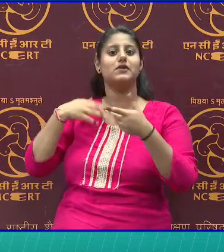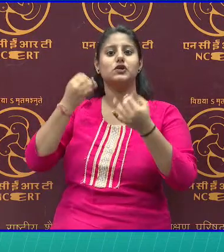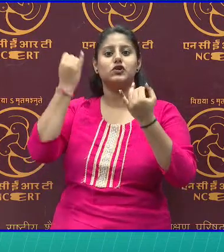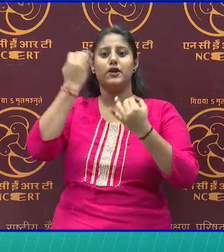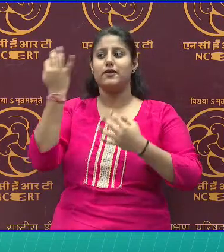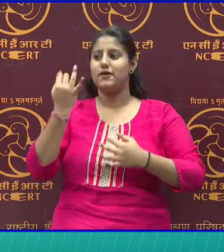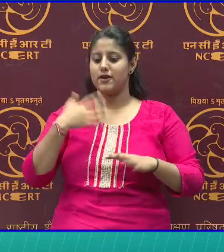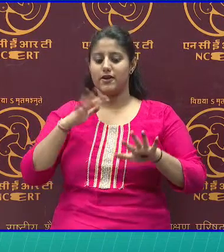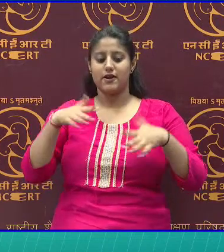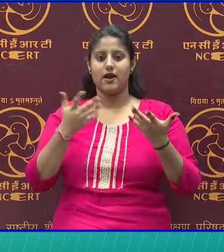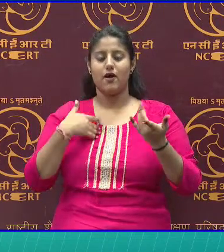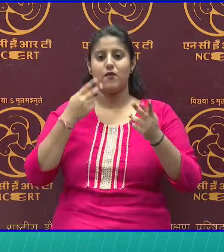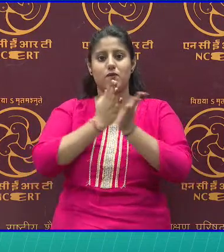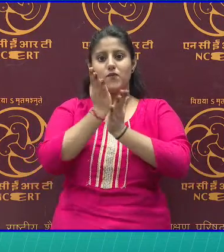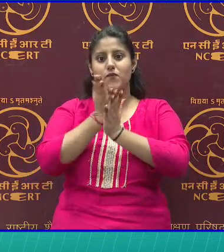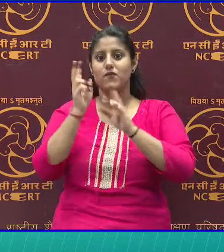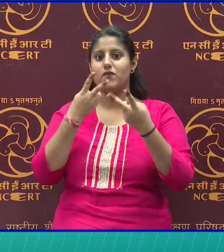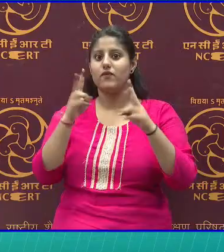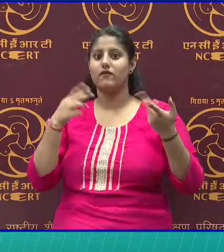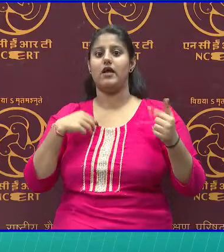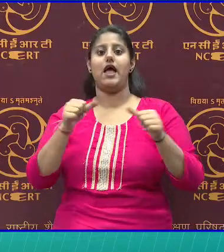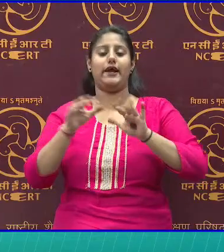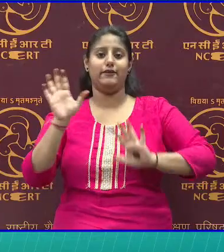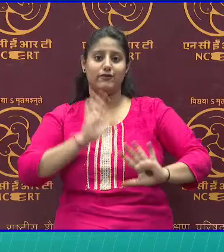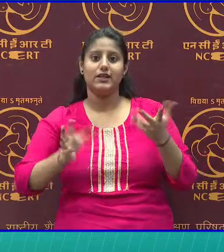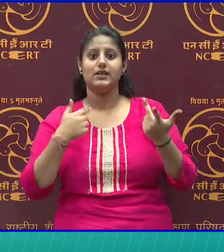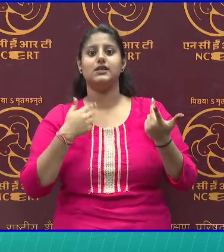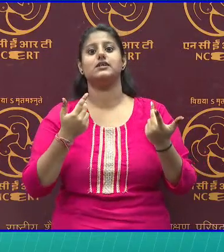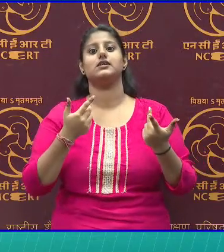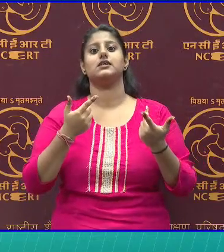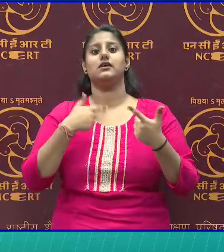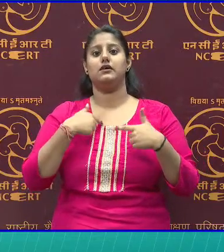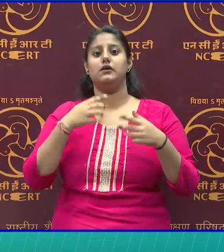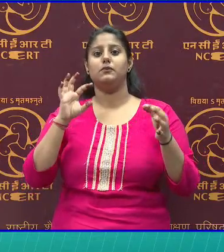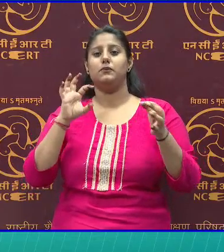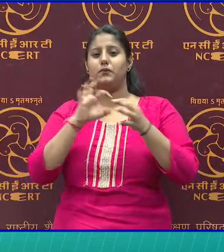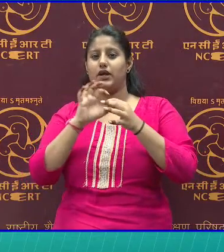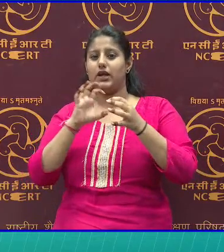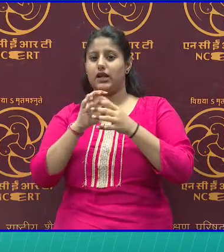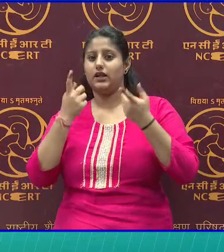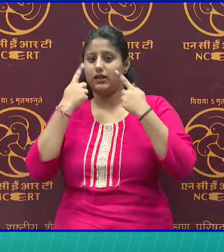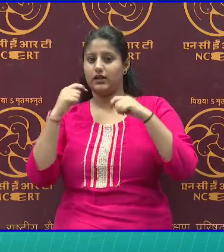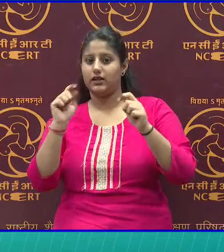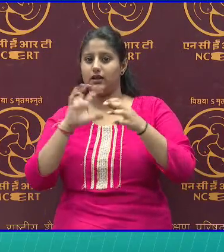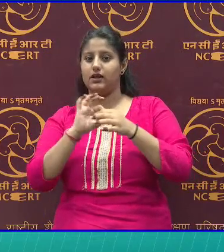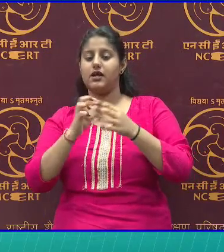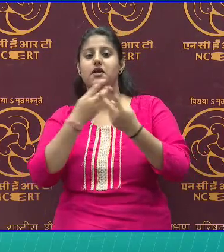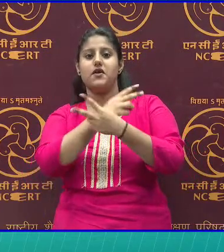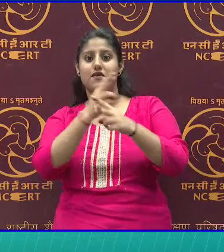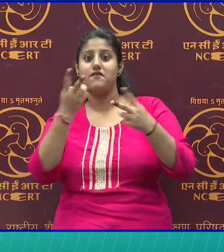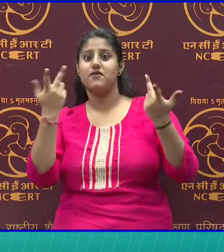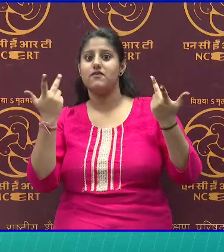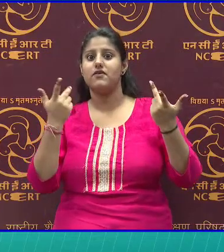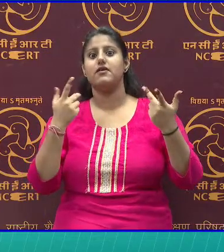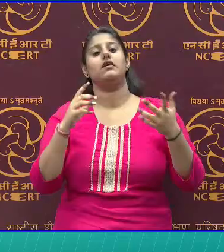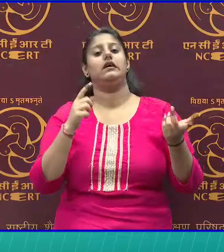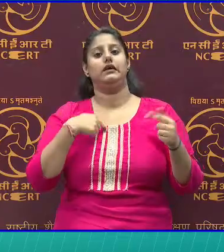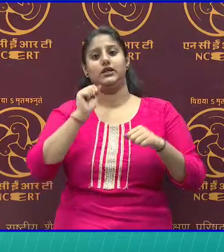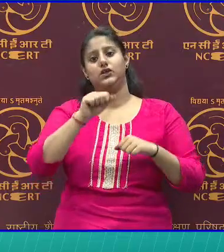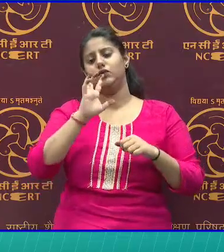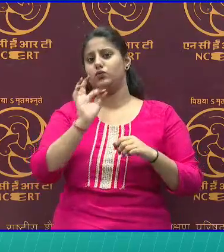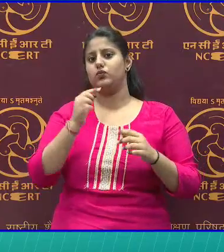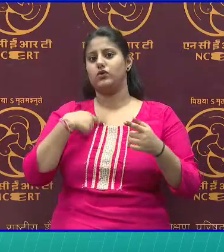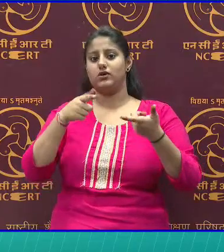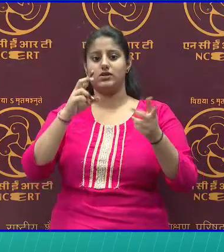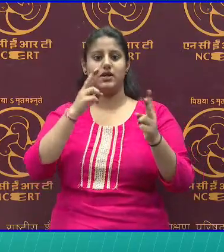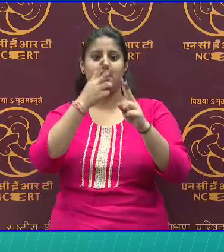them various kinds of engaging activities and trying to connect different strands of the world. Yeah, there are different approaches